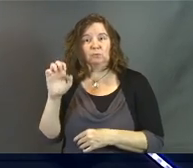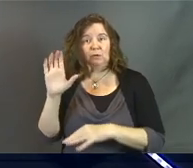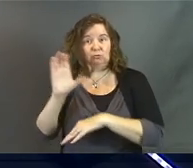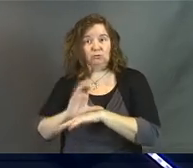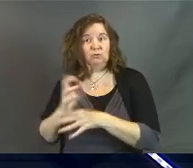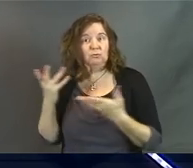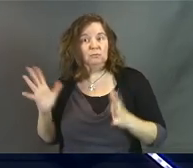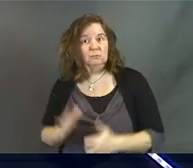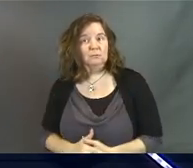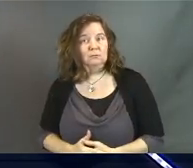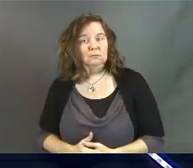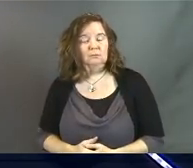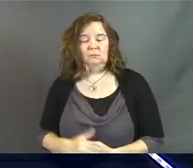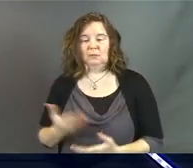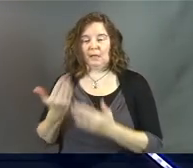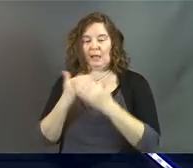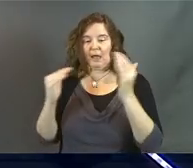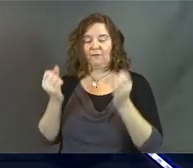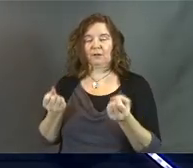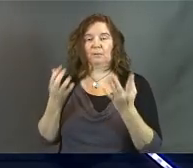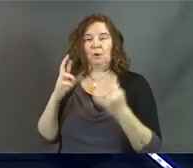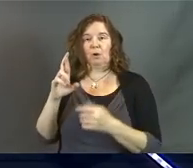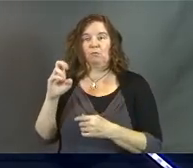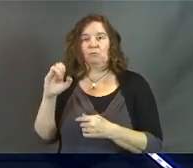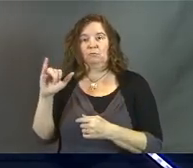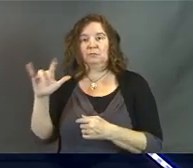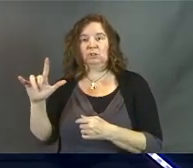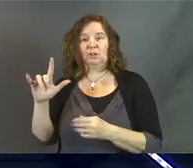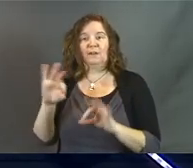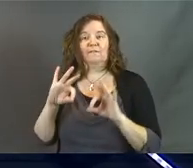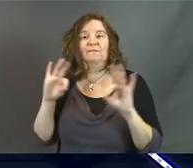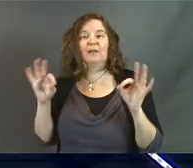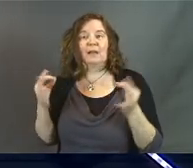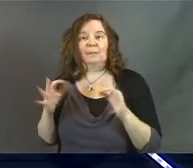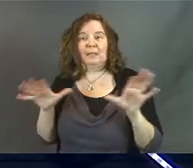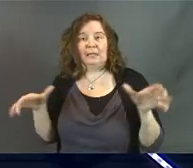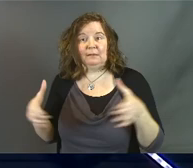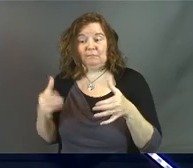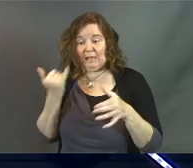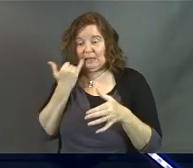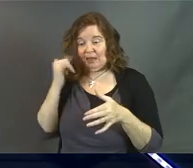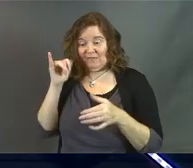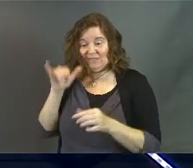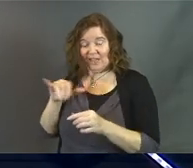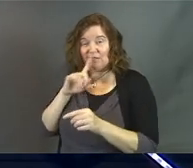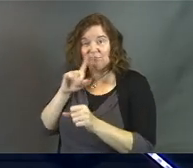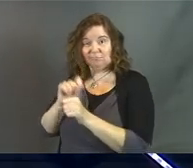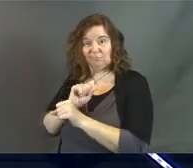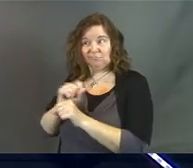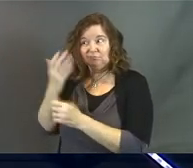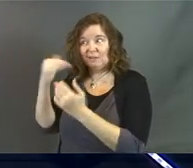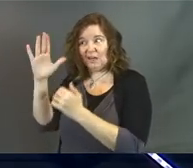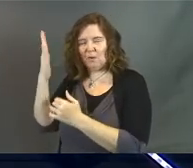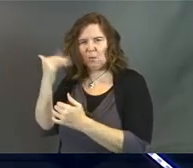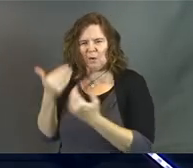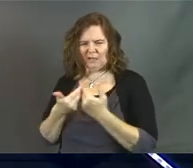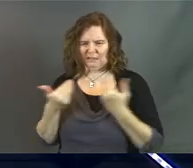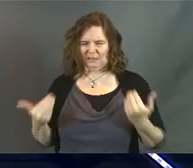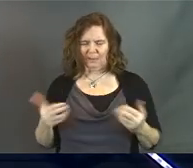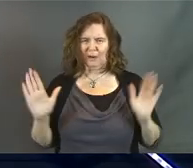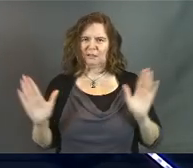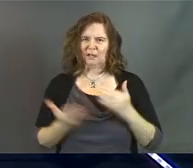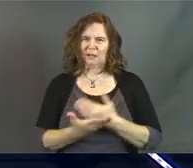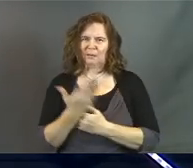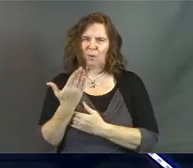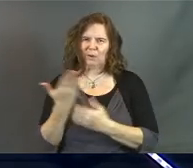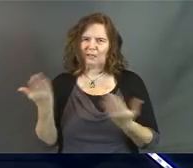church. Heaven is a multiracial family. And if heaven is a multiracial family, why are we so segregated on